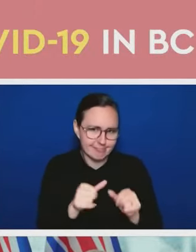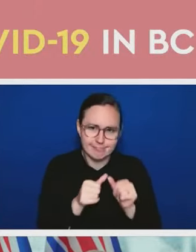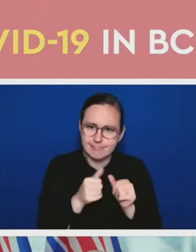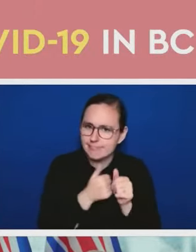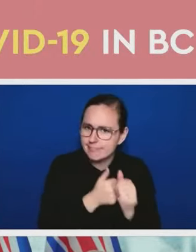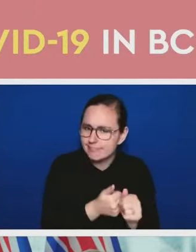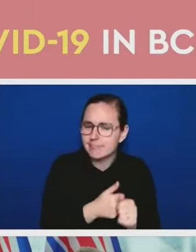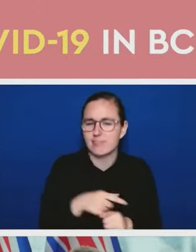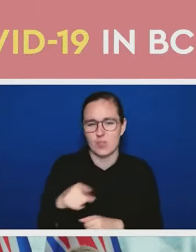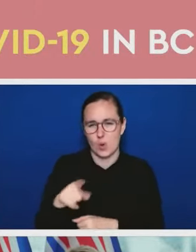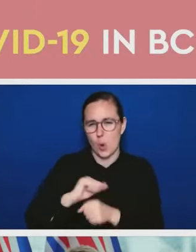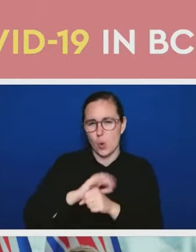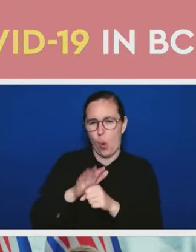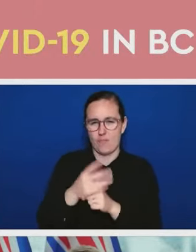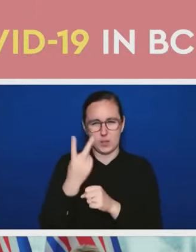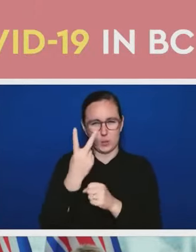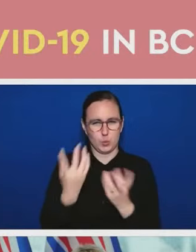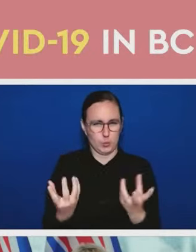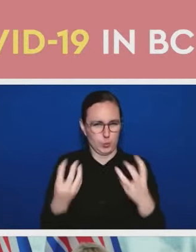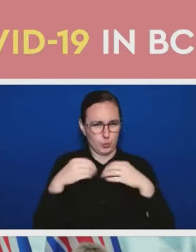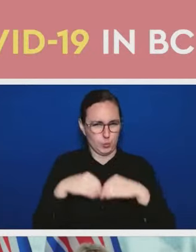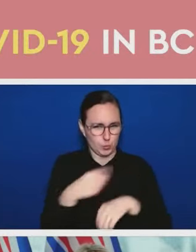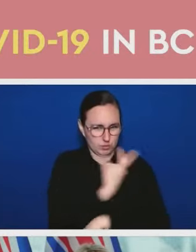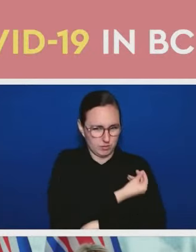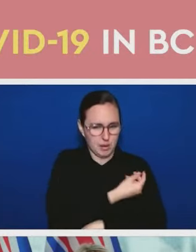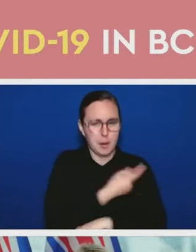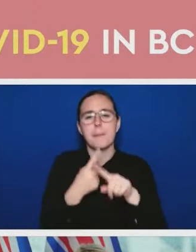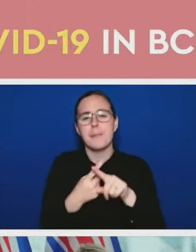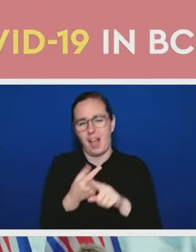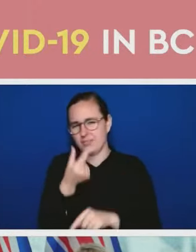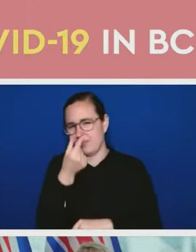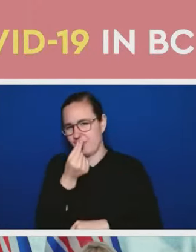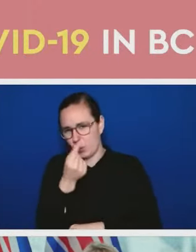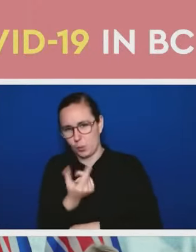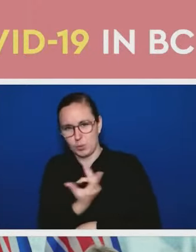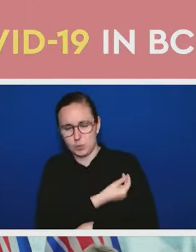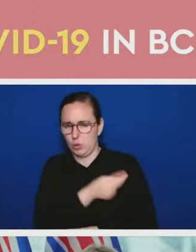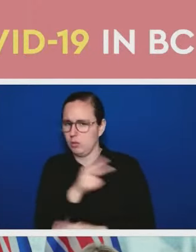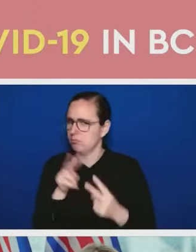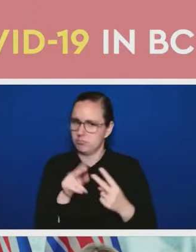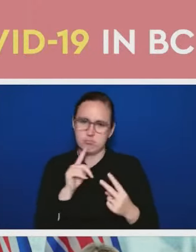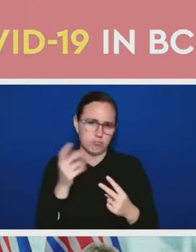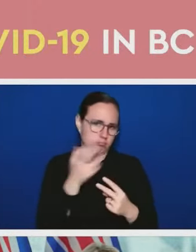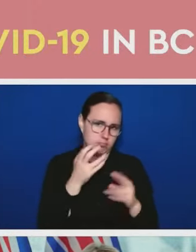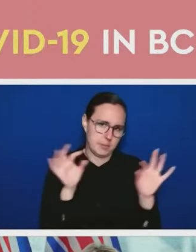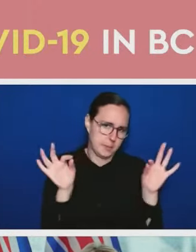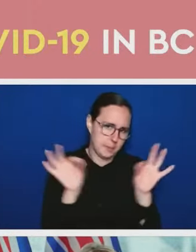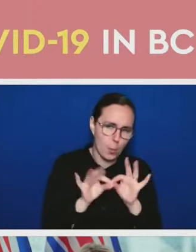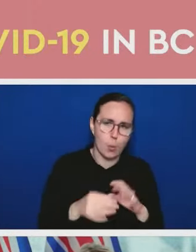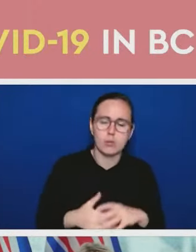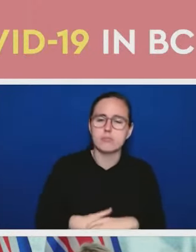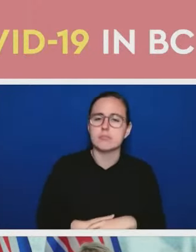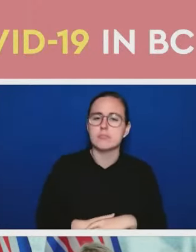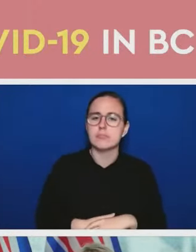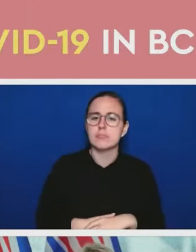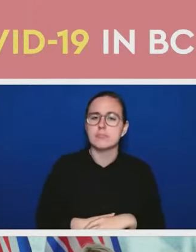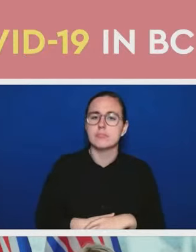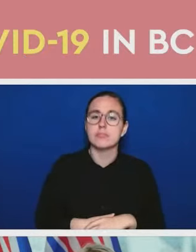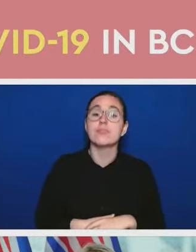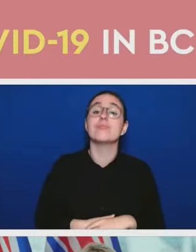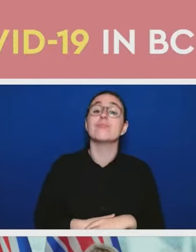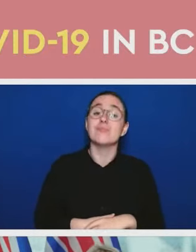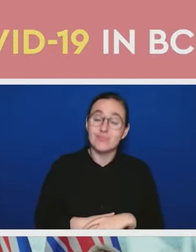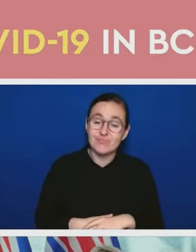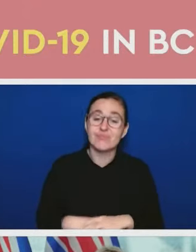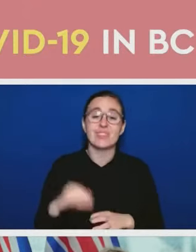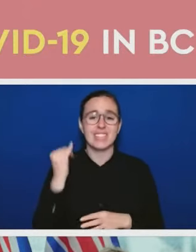shot. And then we need to look at, what am I planning on doing? If I'm feeling a little bit off and not that well today, I'm up to date on